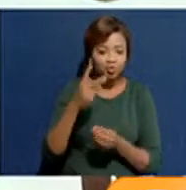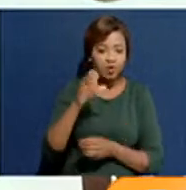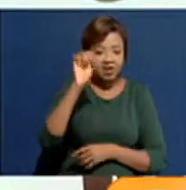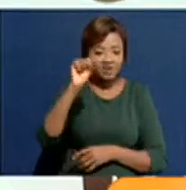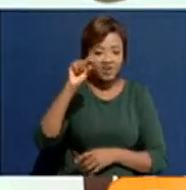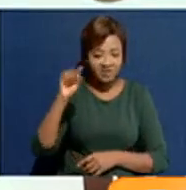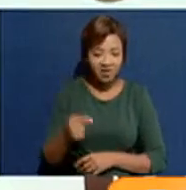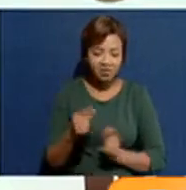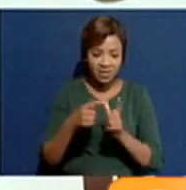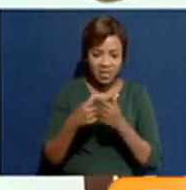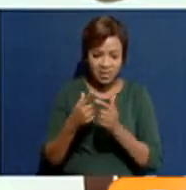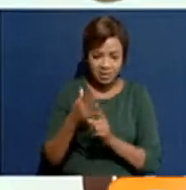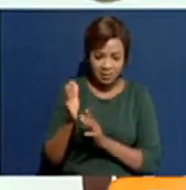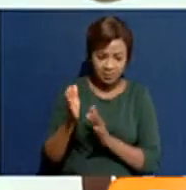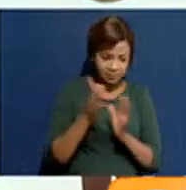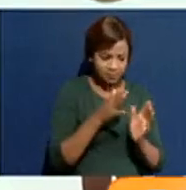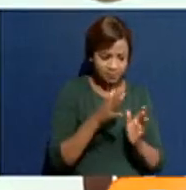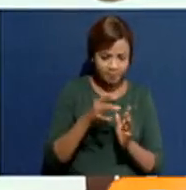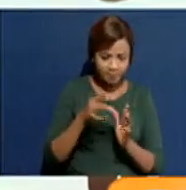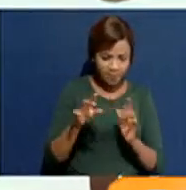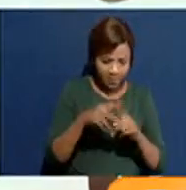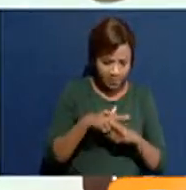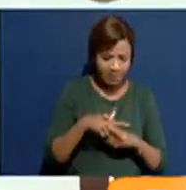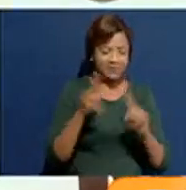sasa upande ambao hamusemagi deduction.